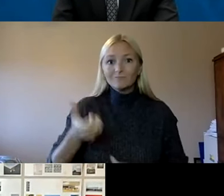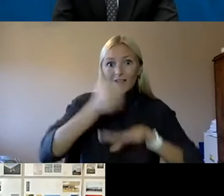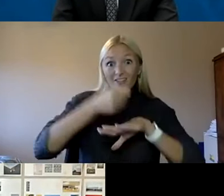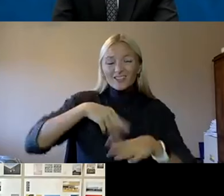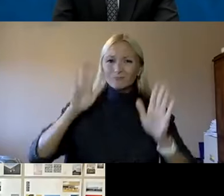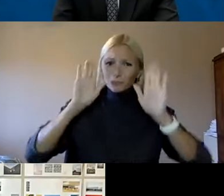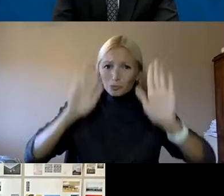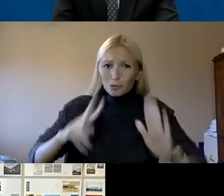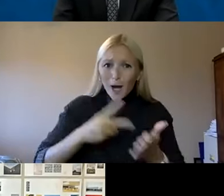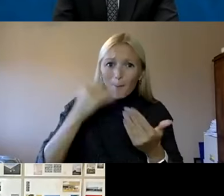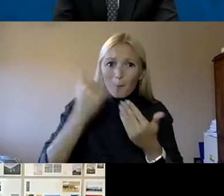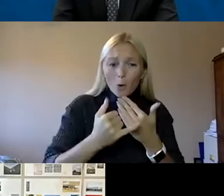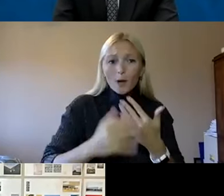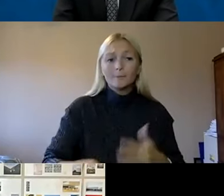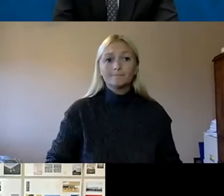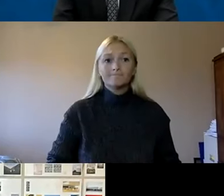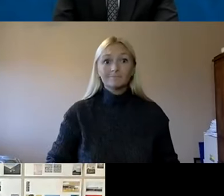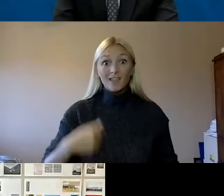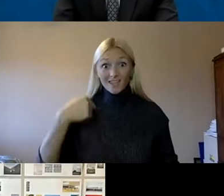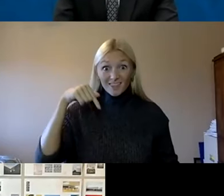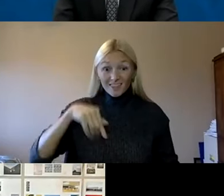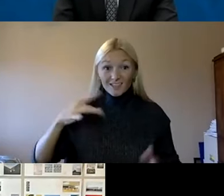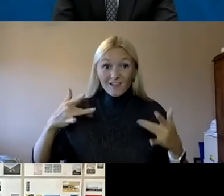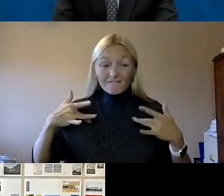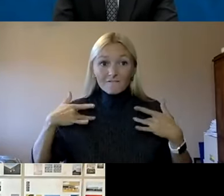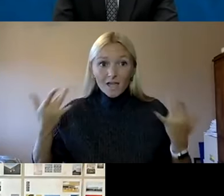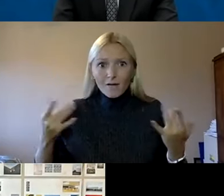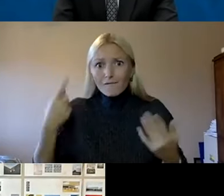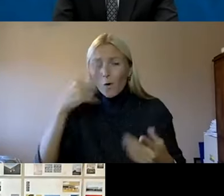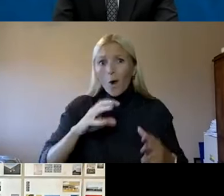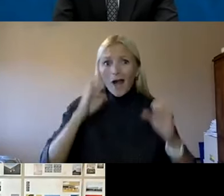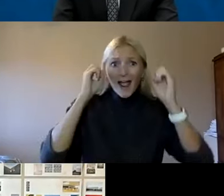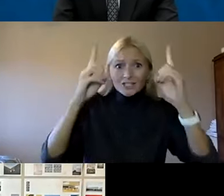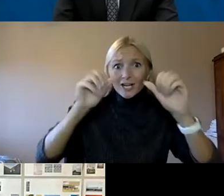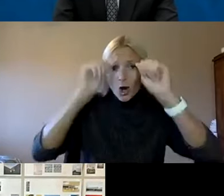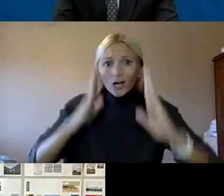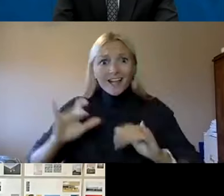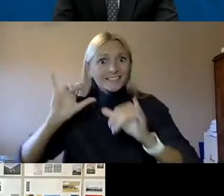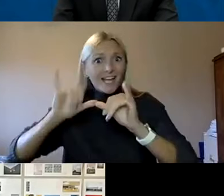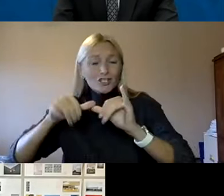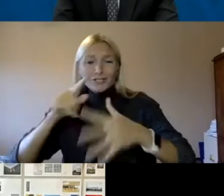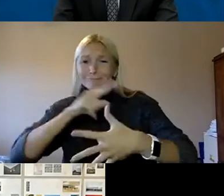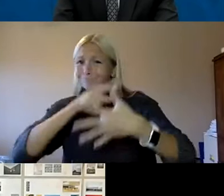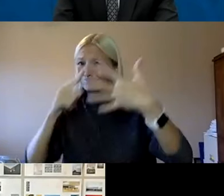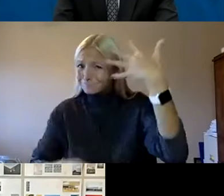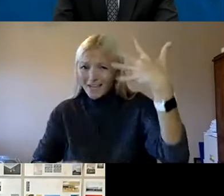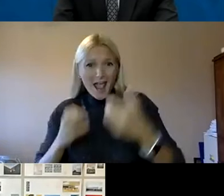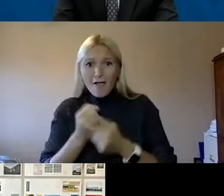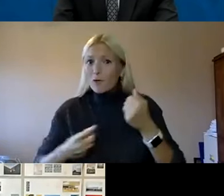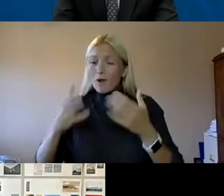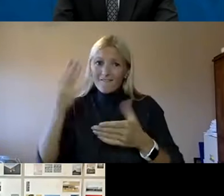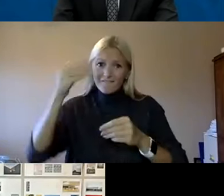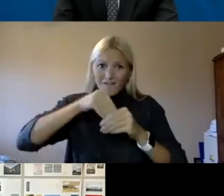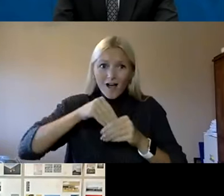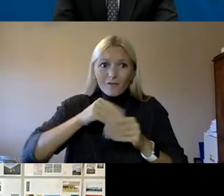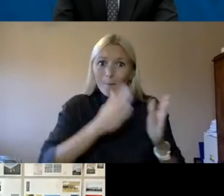program. This event is for educators, architects, engineers, and everyone that is involved in the